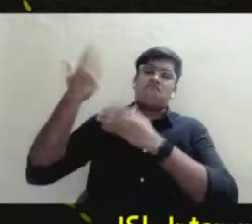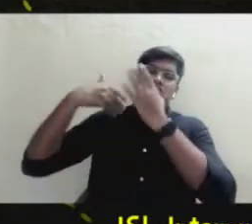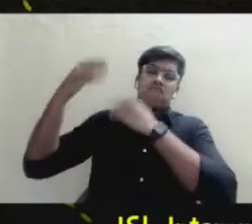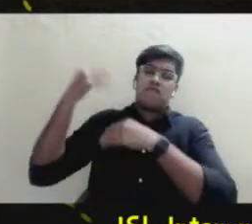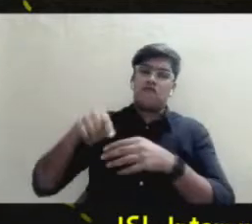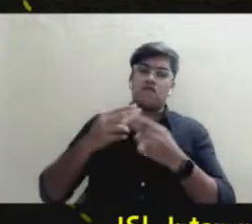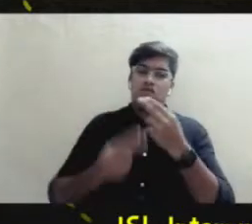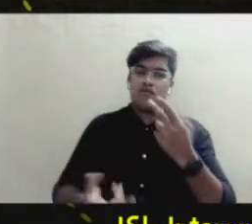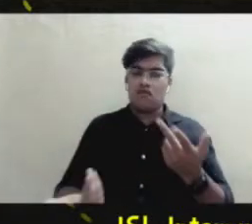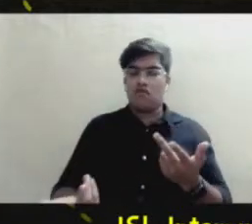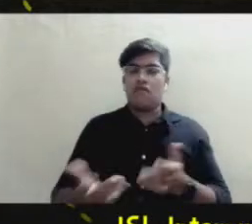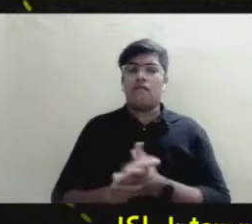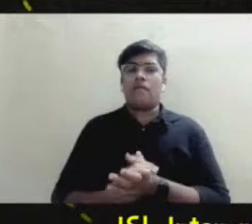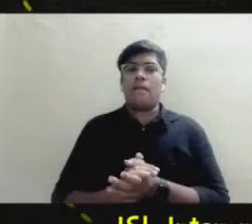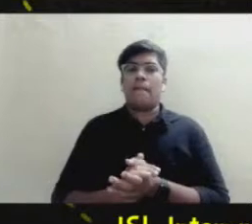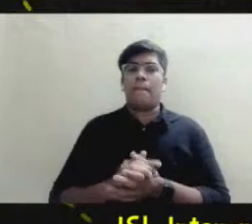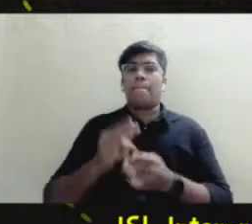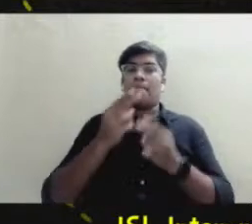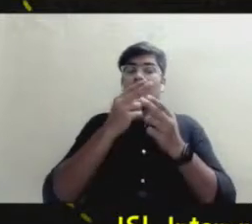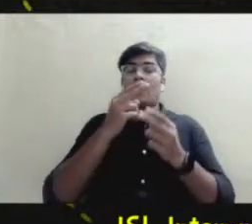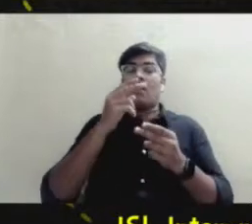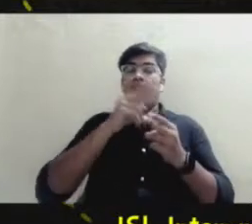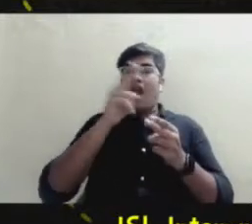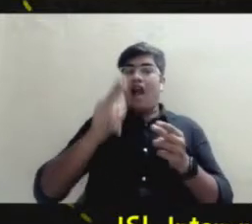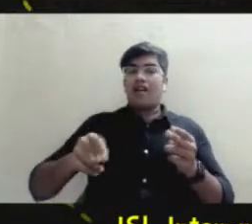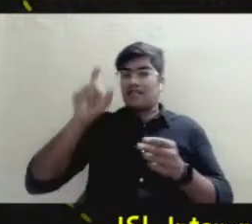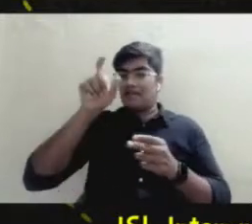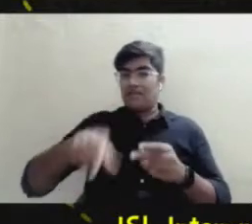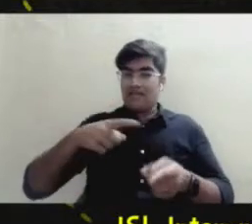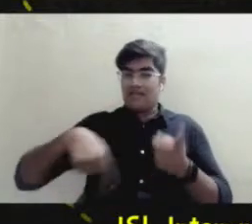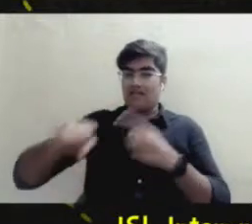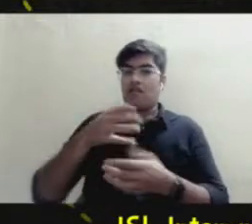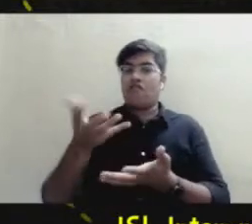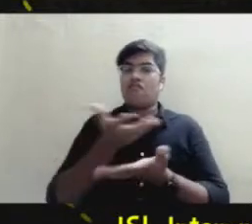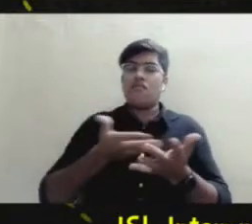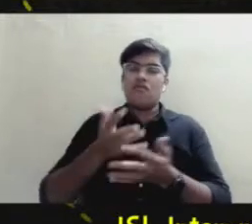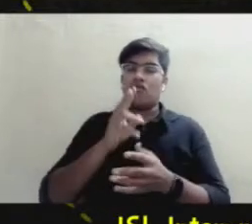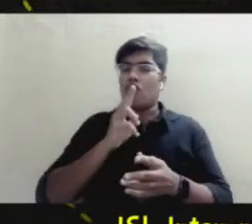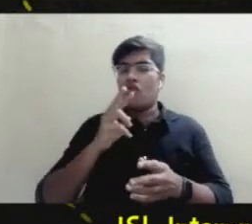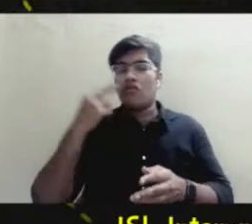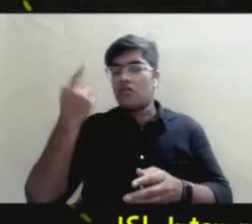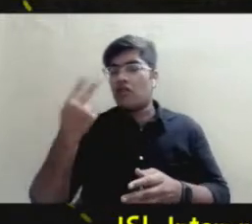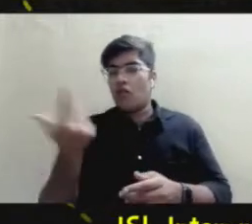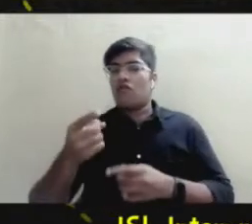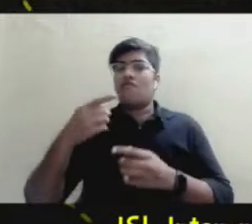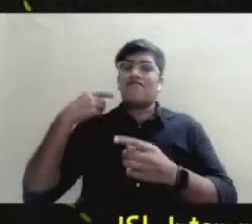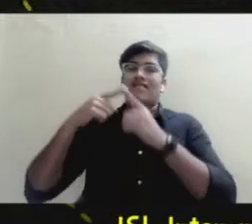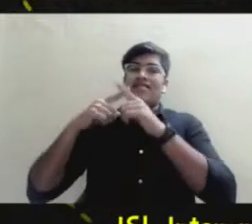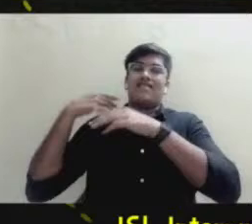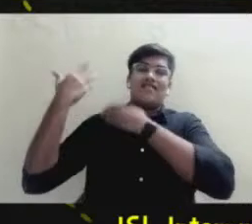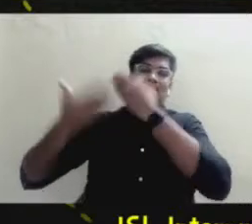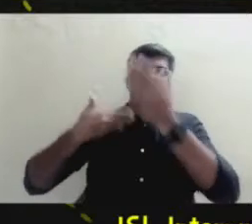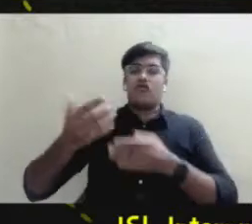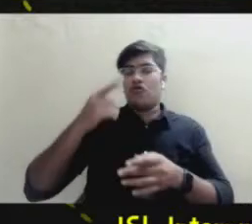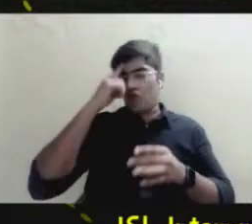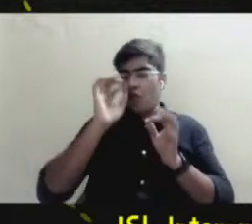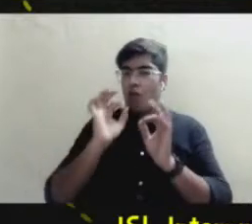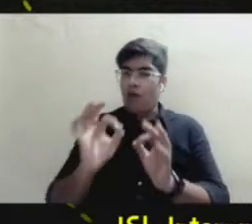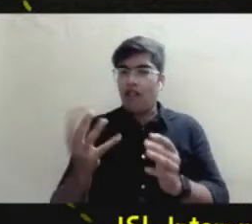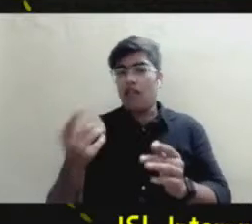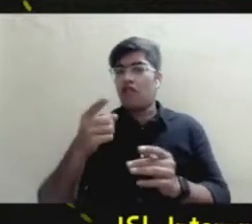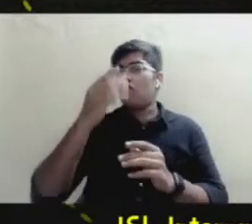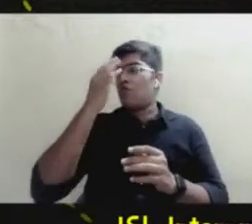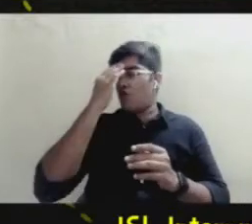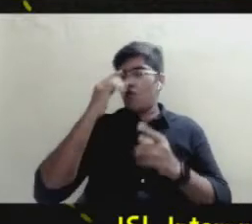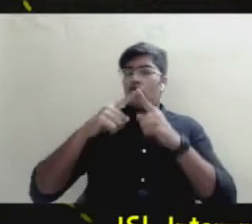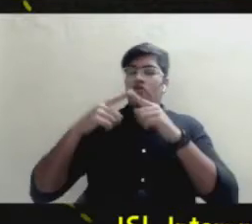about talking to artists about the traditions that they know well is to understand that tradition's an invention, right? Everybody is modern